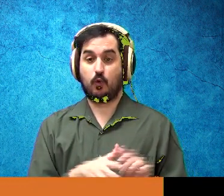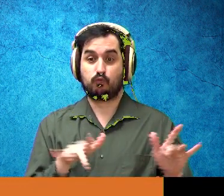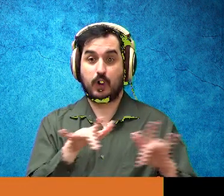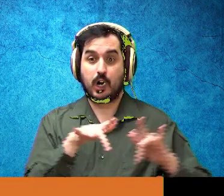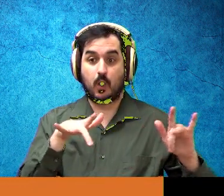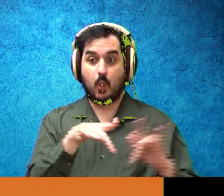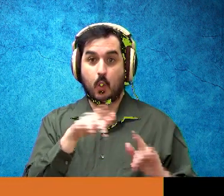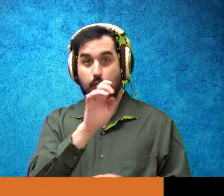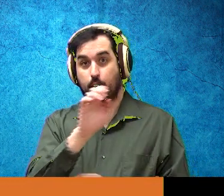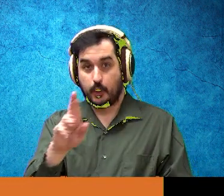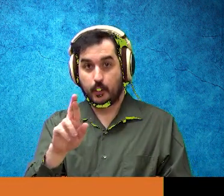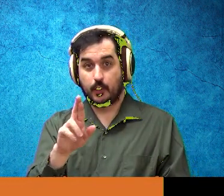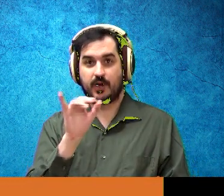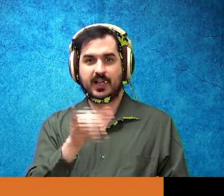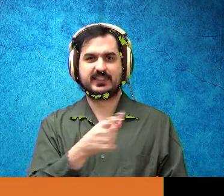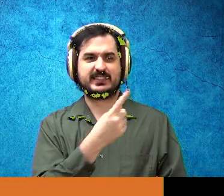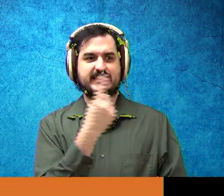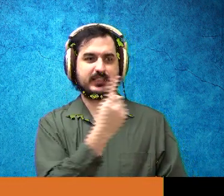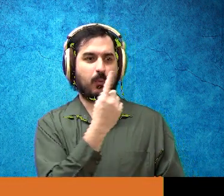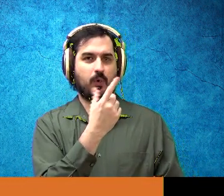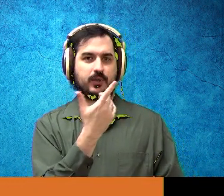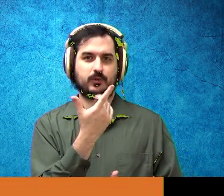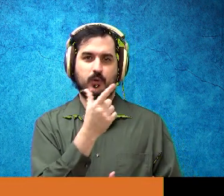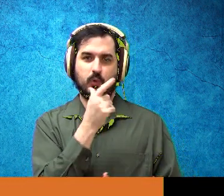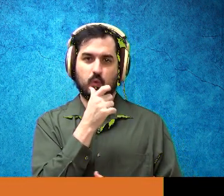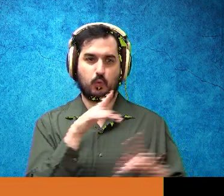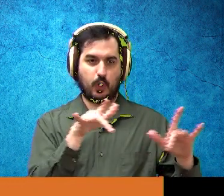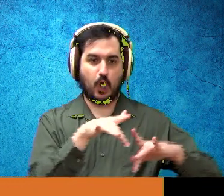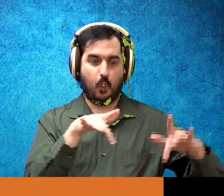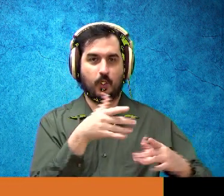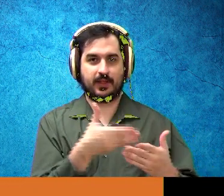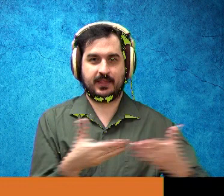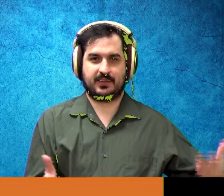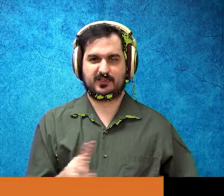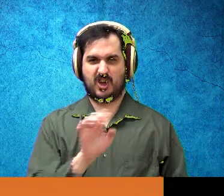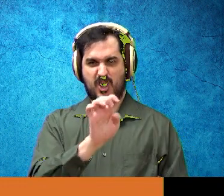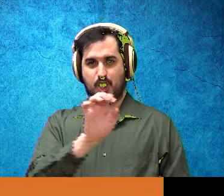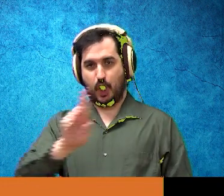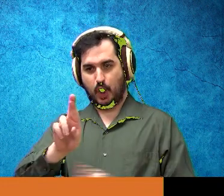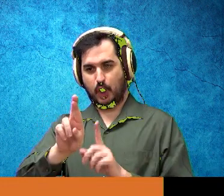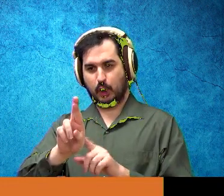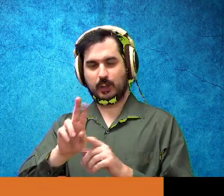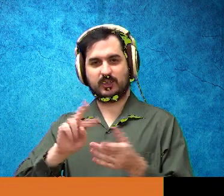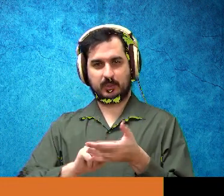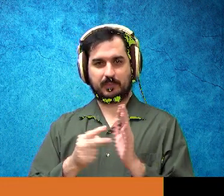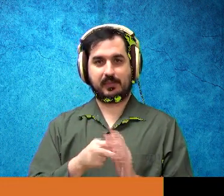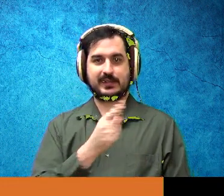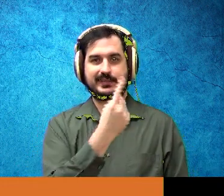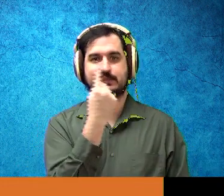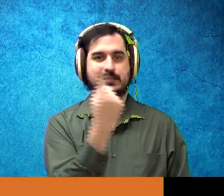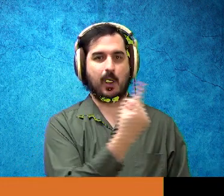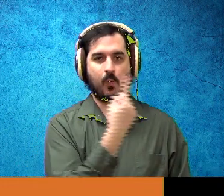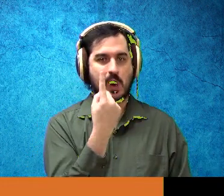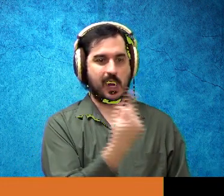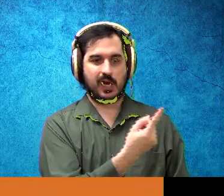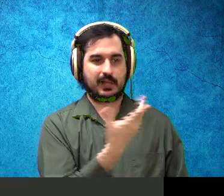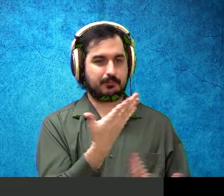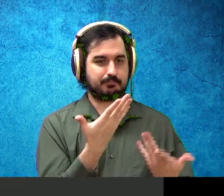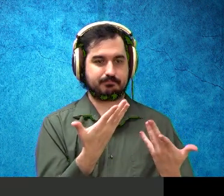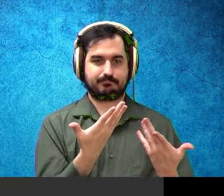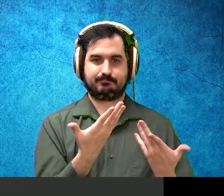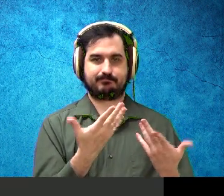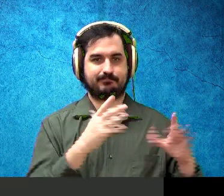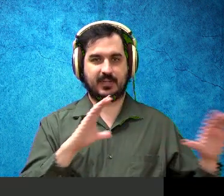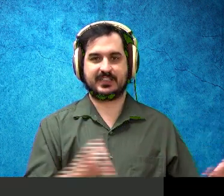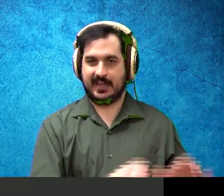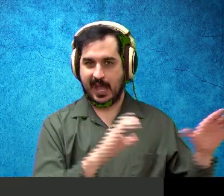things. So I guess when a verb has at the end, it's describing someone or something that performs the verb's action. But